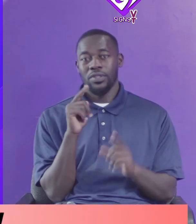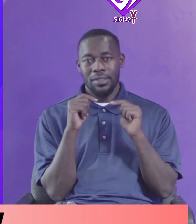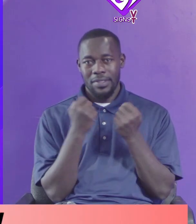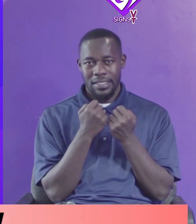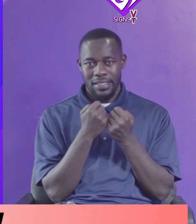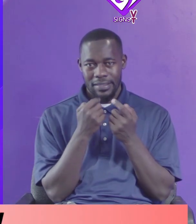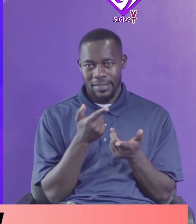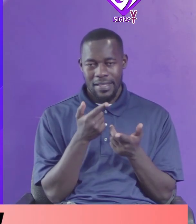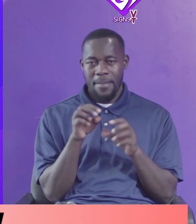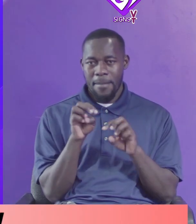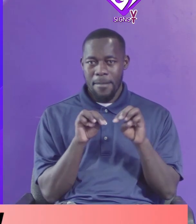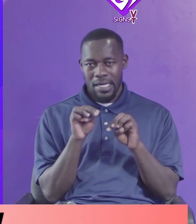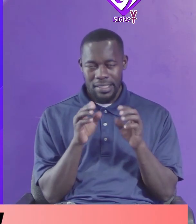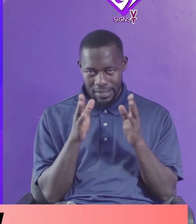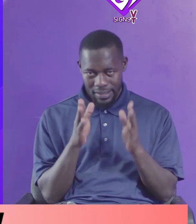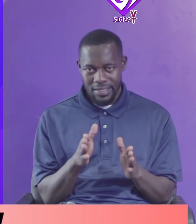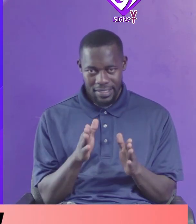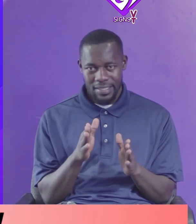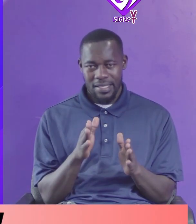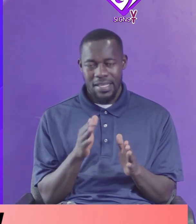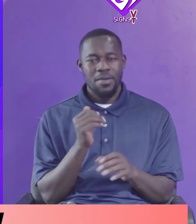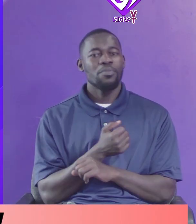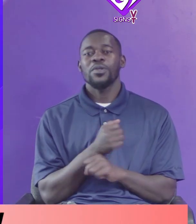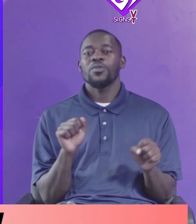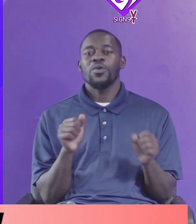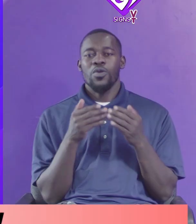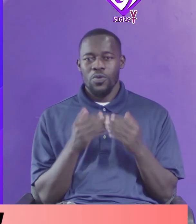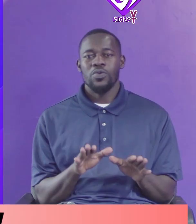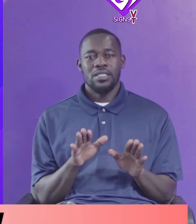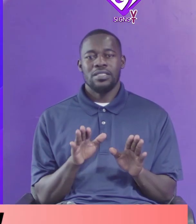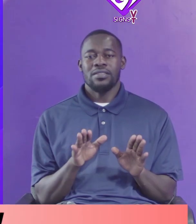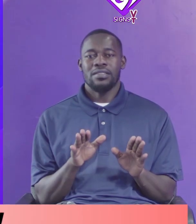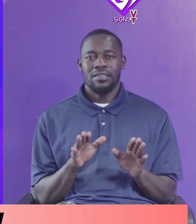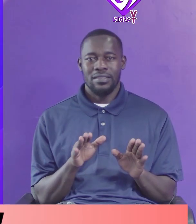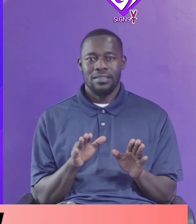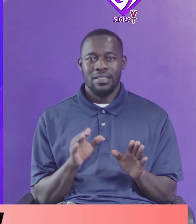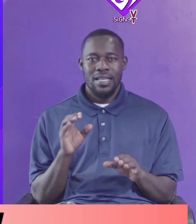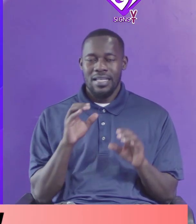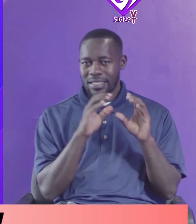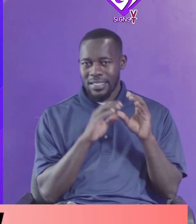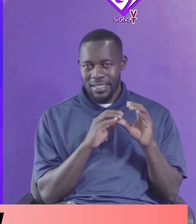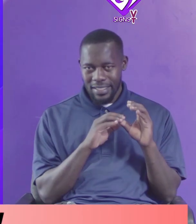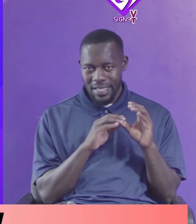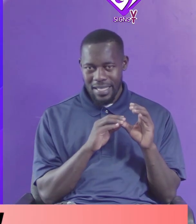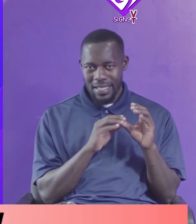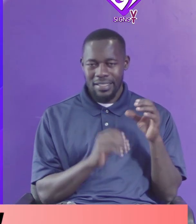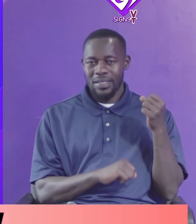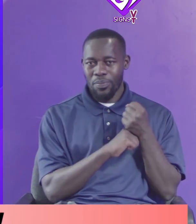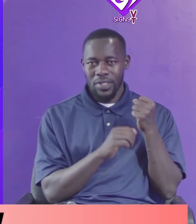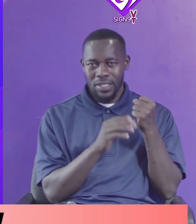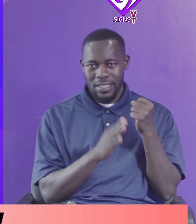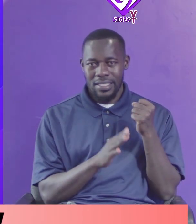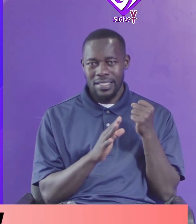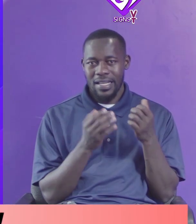know they're flying high, but they will not want to lose that glory. Yes. And Chelsea fans are apparently now saying, no Cole Palmer,